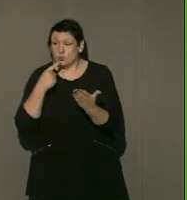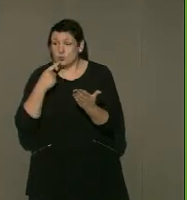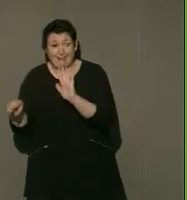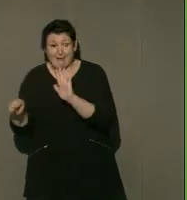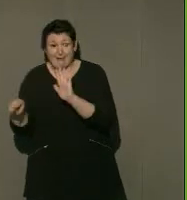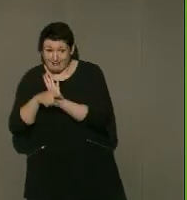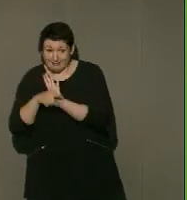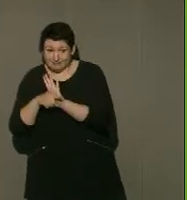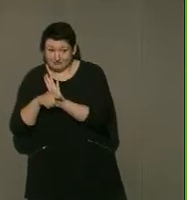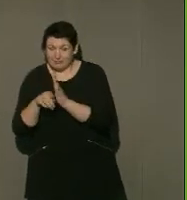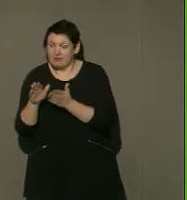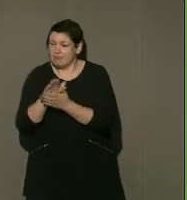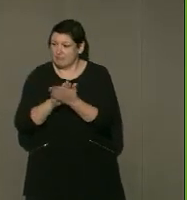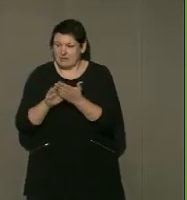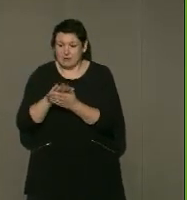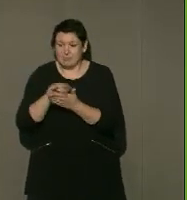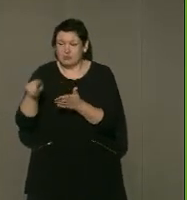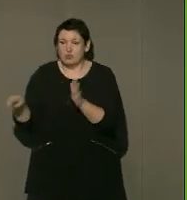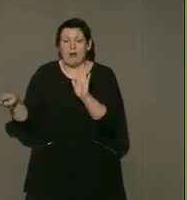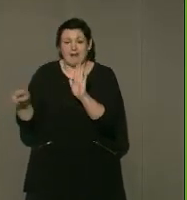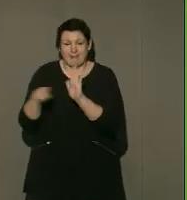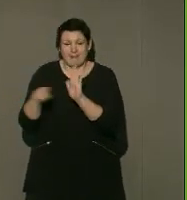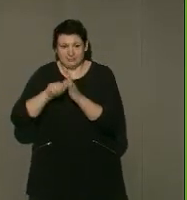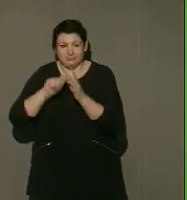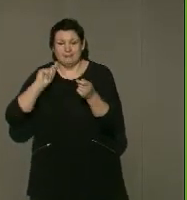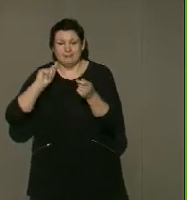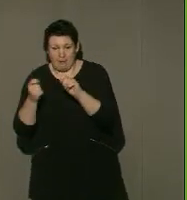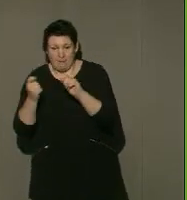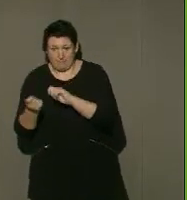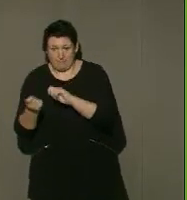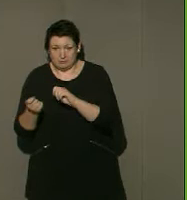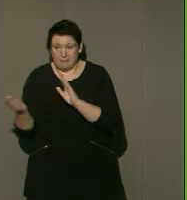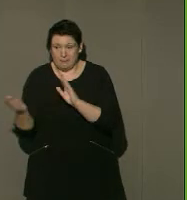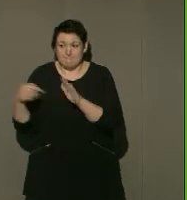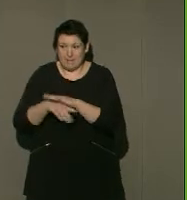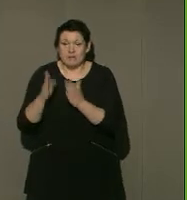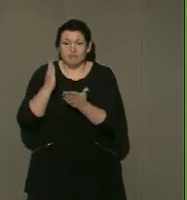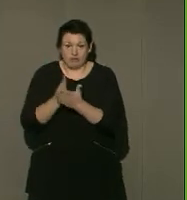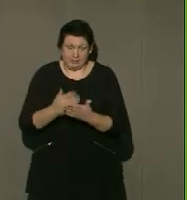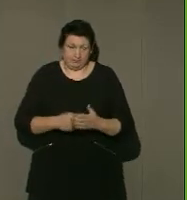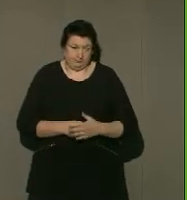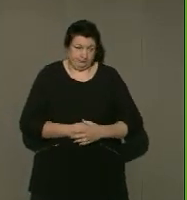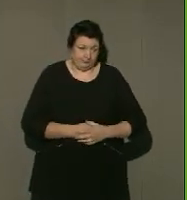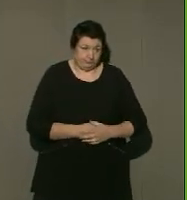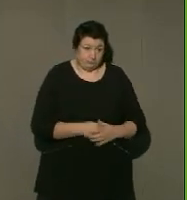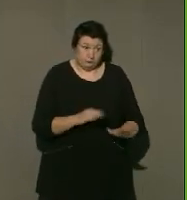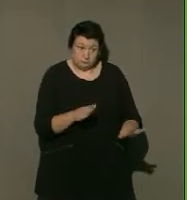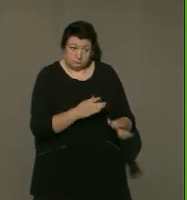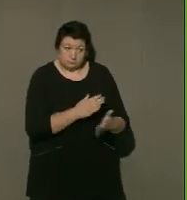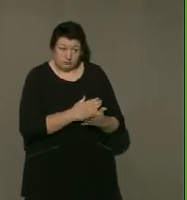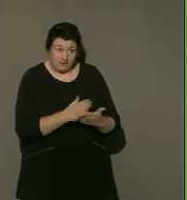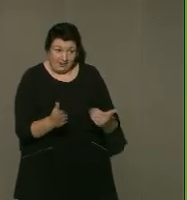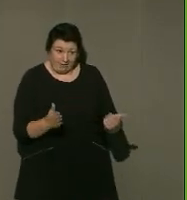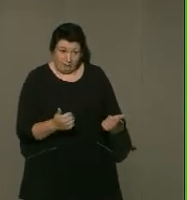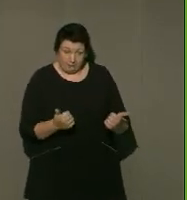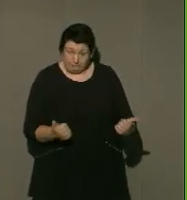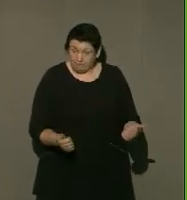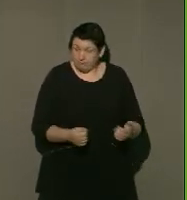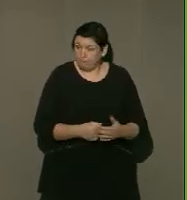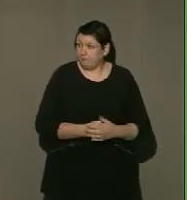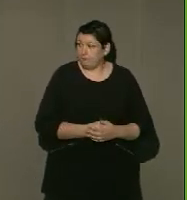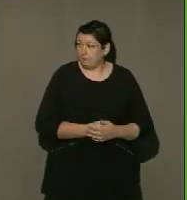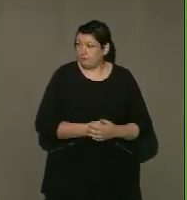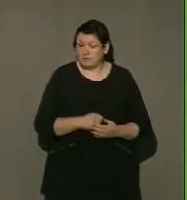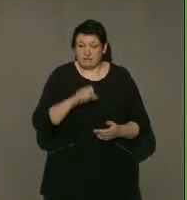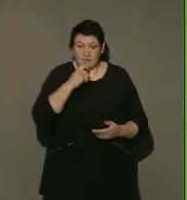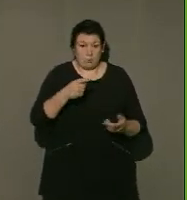against, you are voting against the amendment being ruled back in order. Is that? And then we will